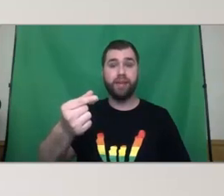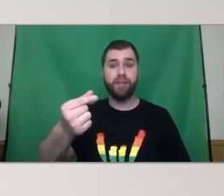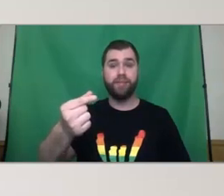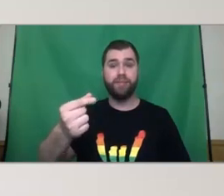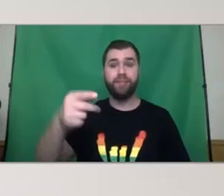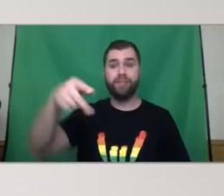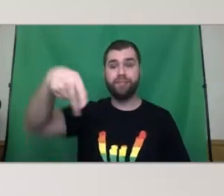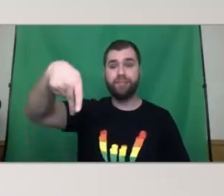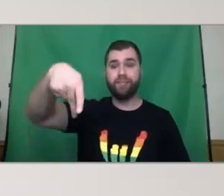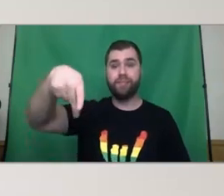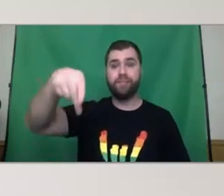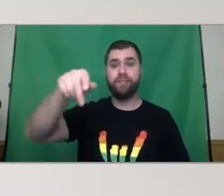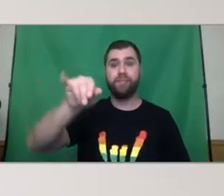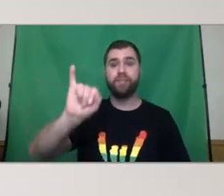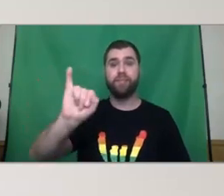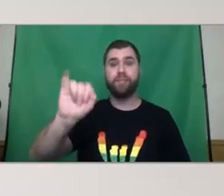Pig.